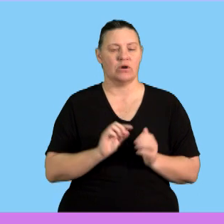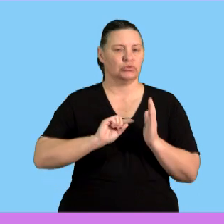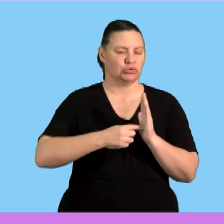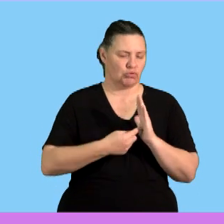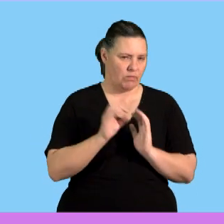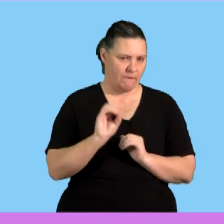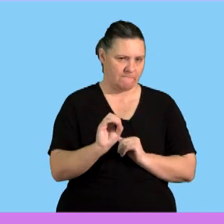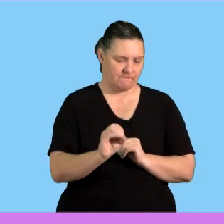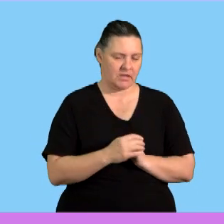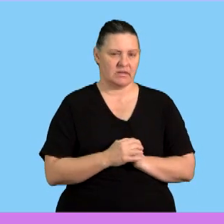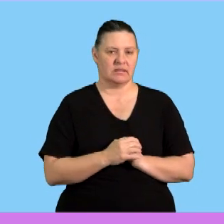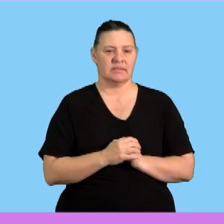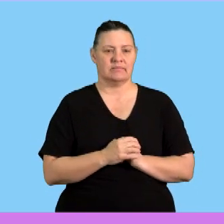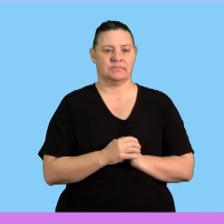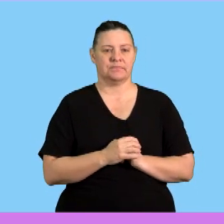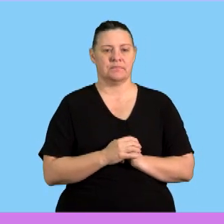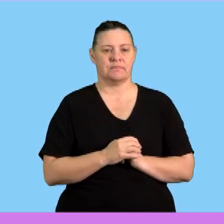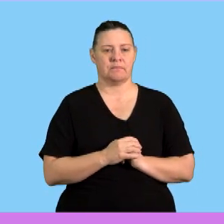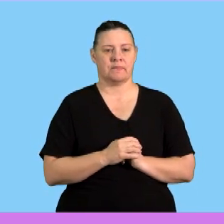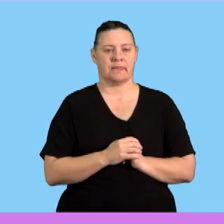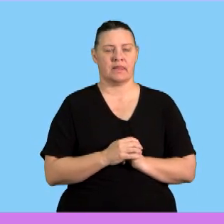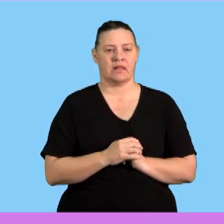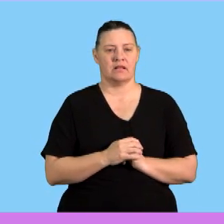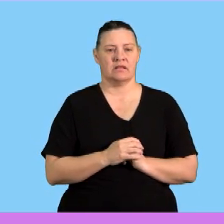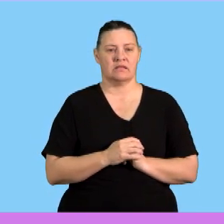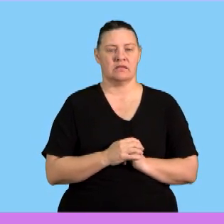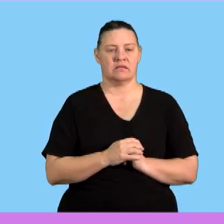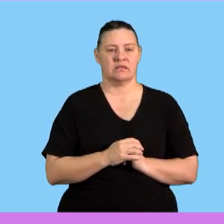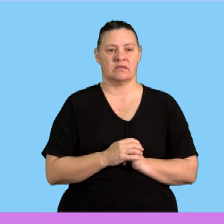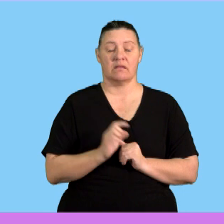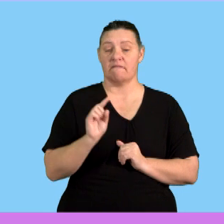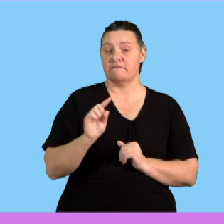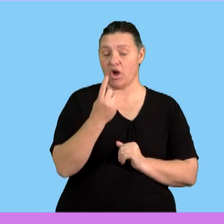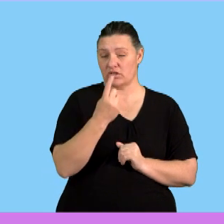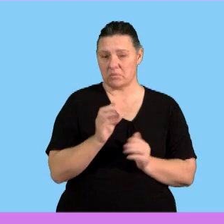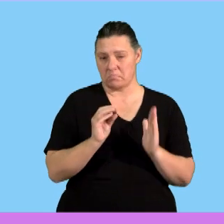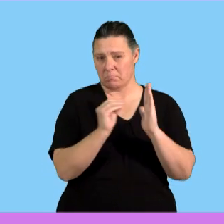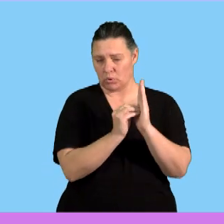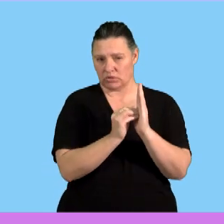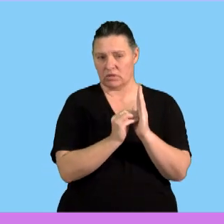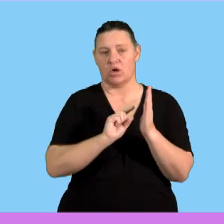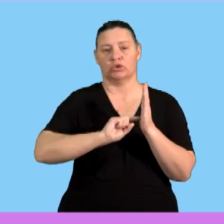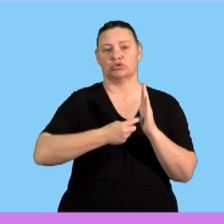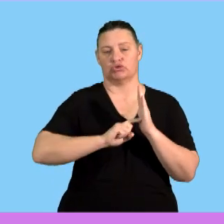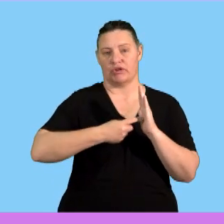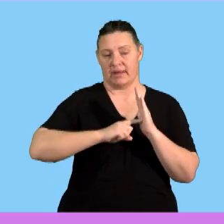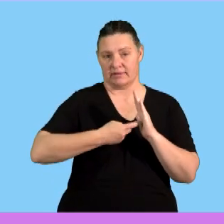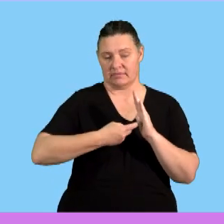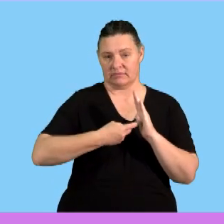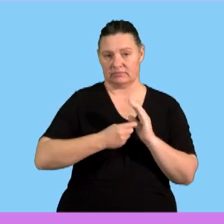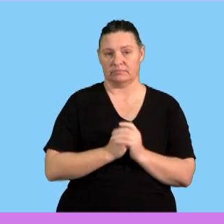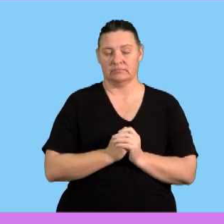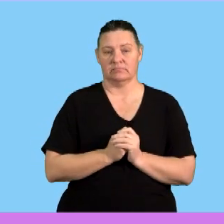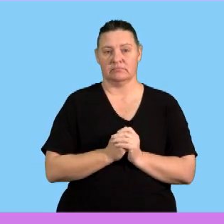there some screws, right? If you look here, for example, in there. Okay, so the first item I would list